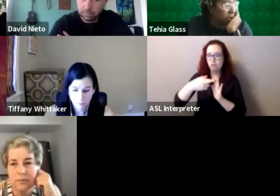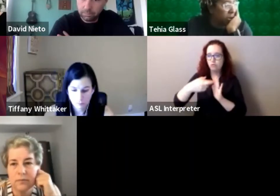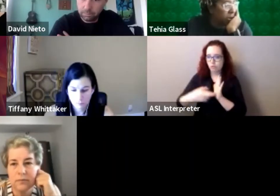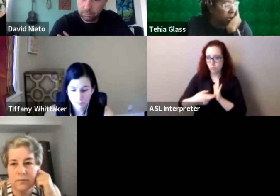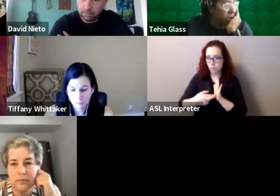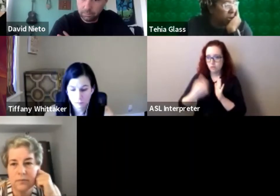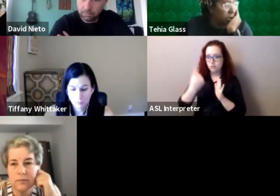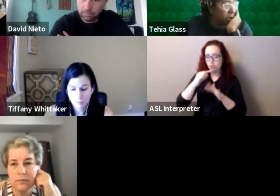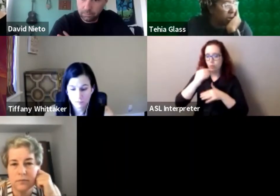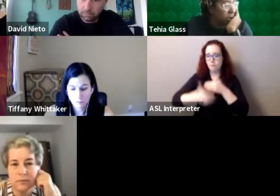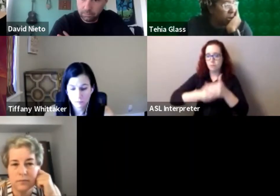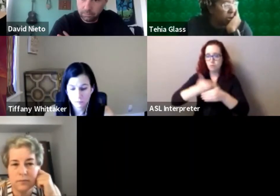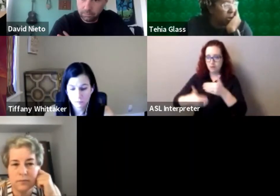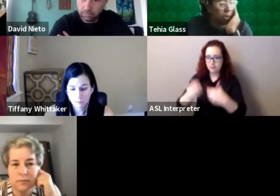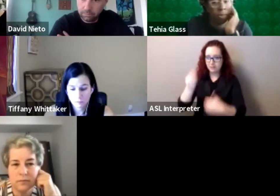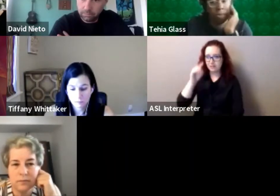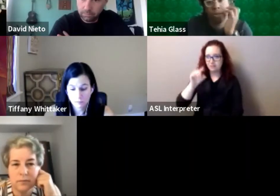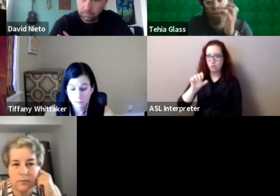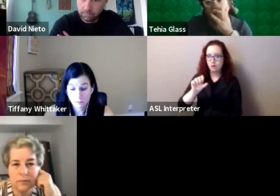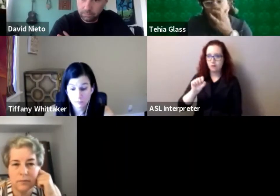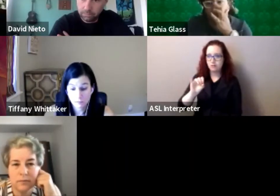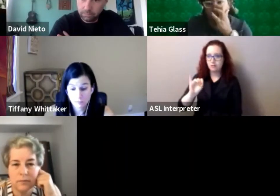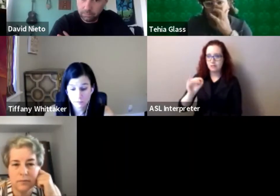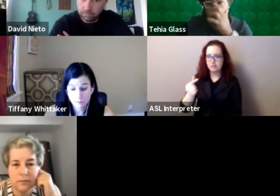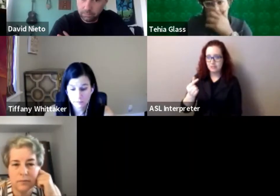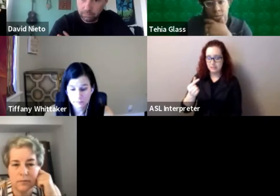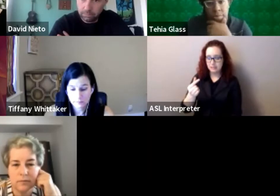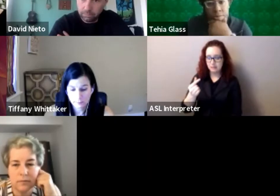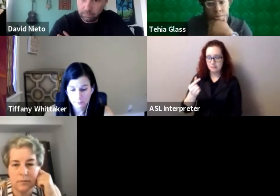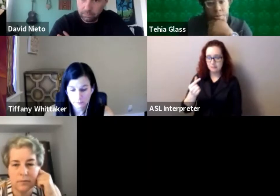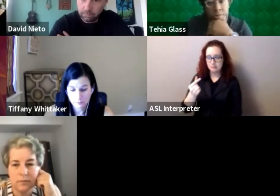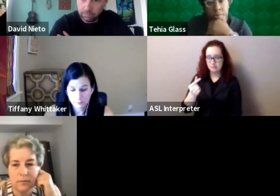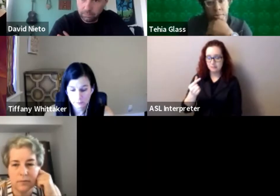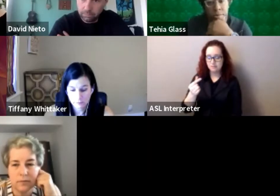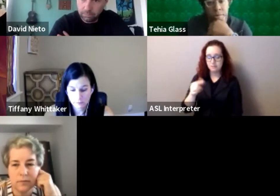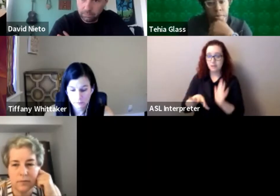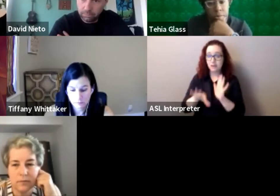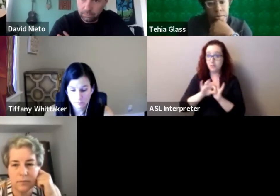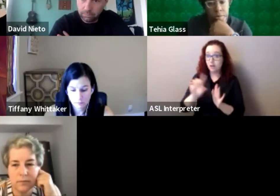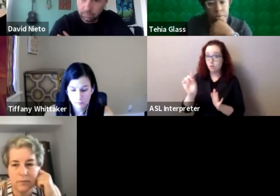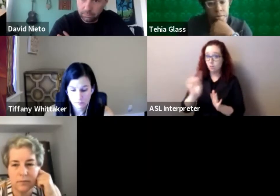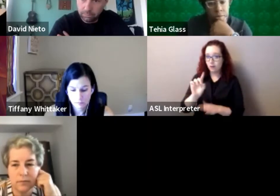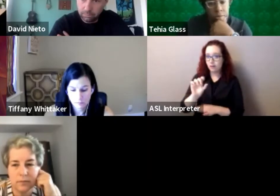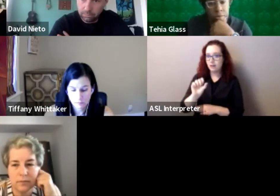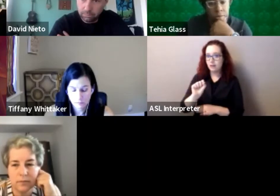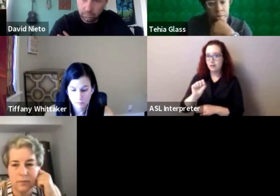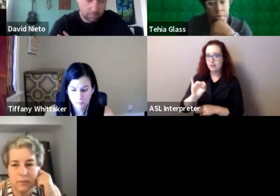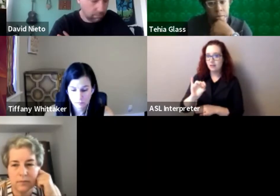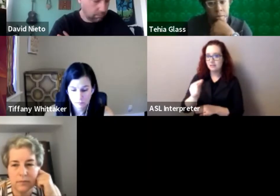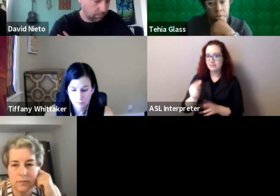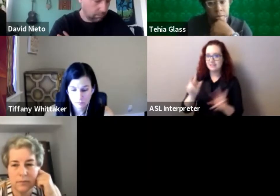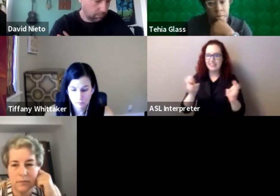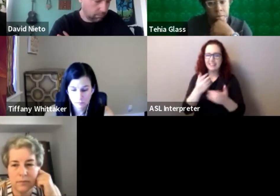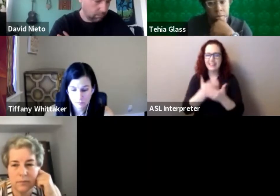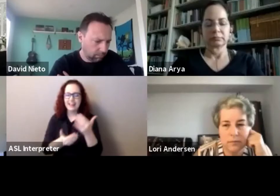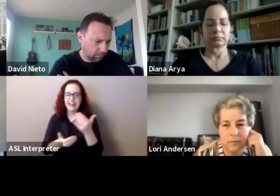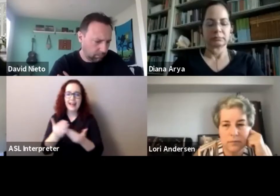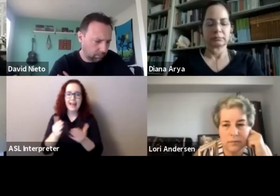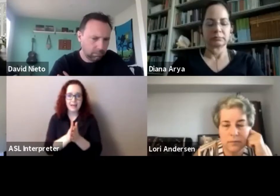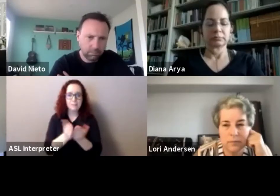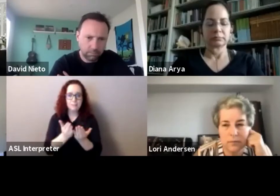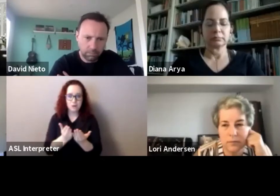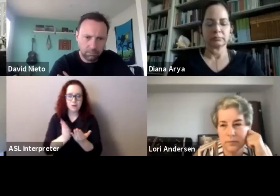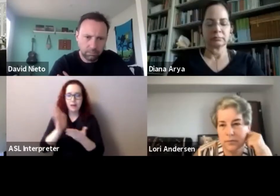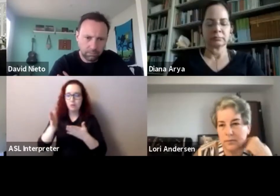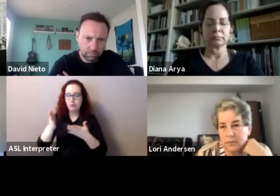process by which SIGs would do those things, which are outlined in the SIG handbook. And I'm more than happy to talk to SIGs who are interested in doing those